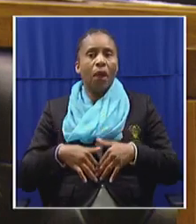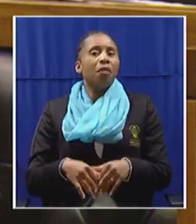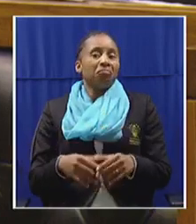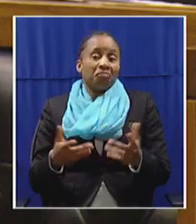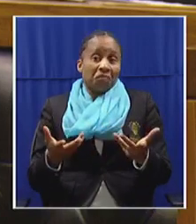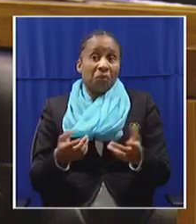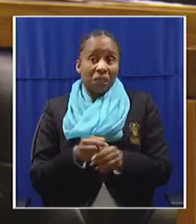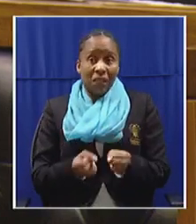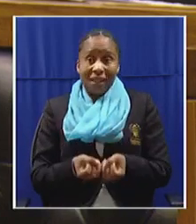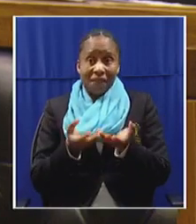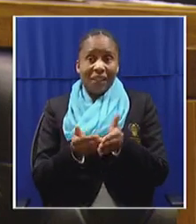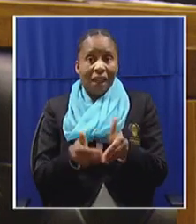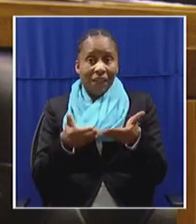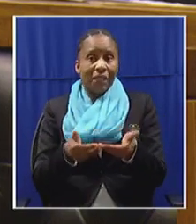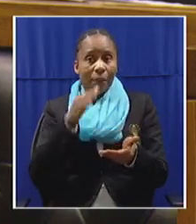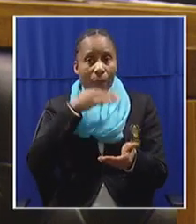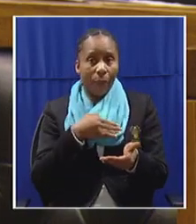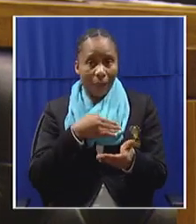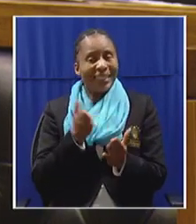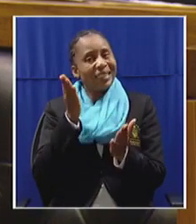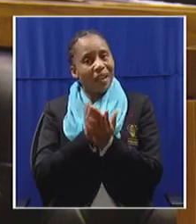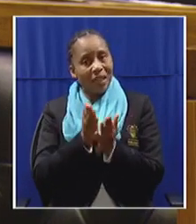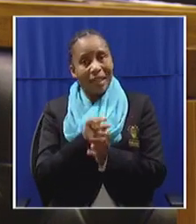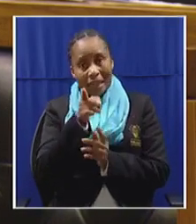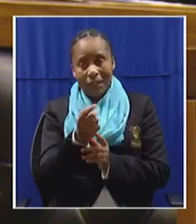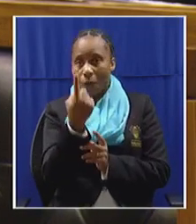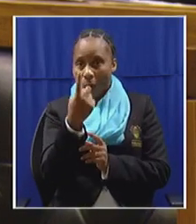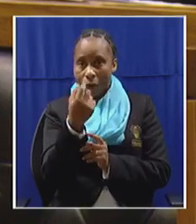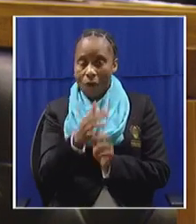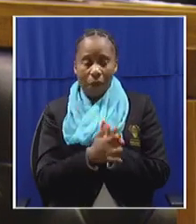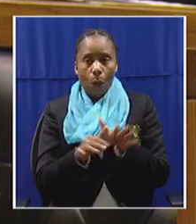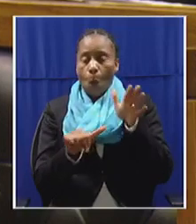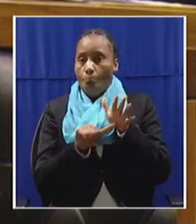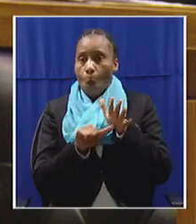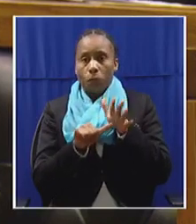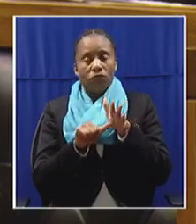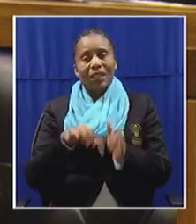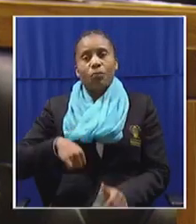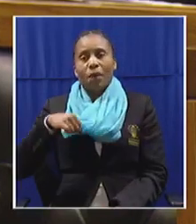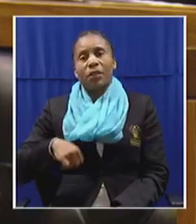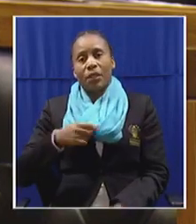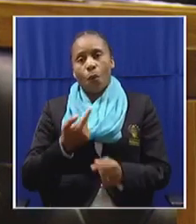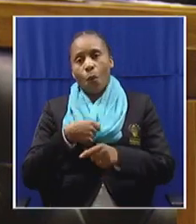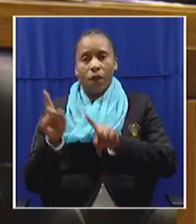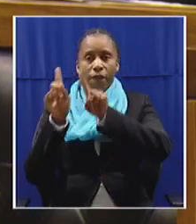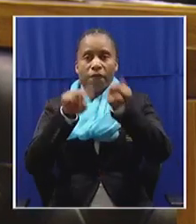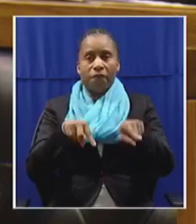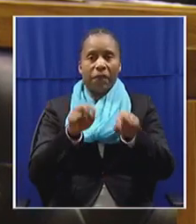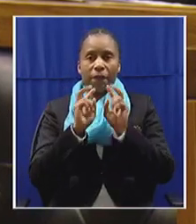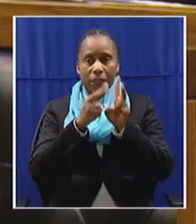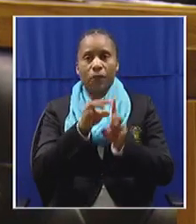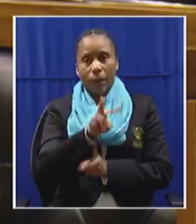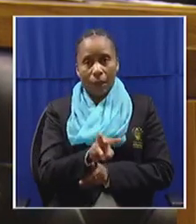services. So definitely it's going to be one of the priority municipalities that will be visited.